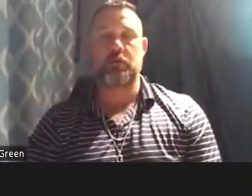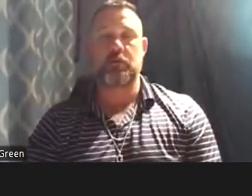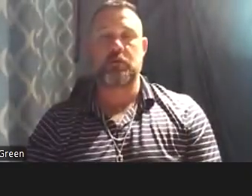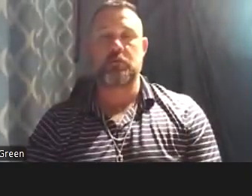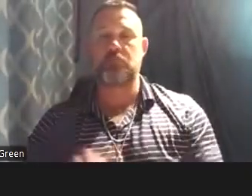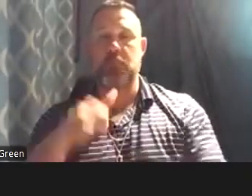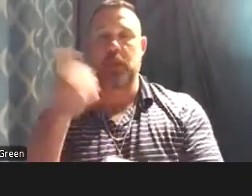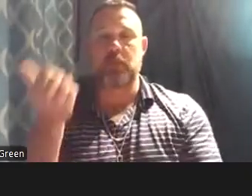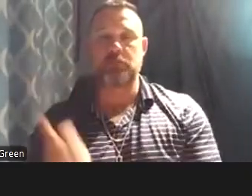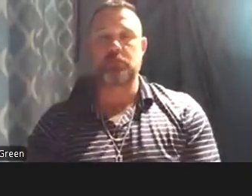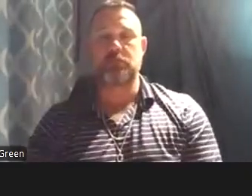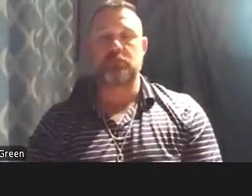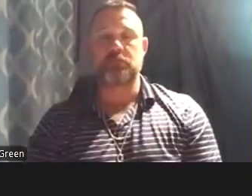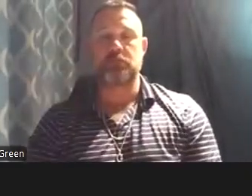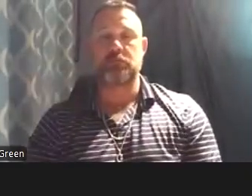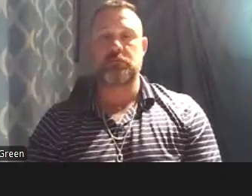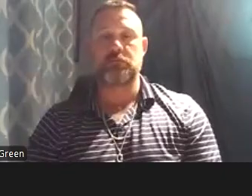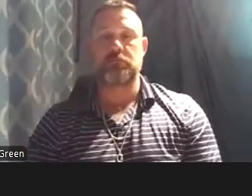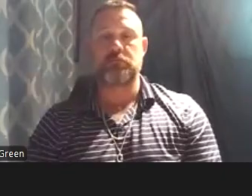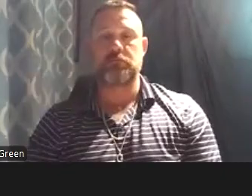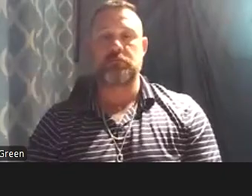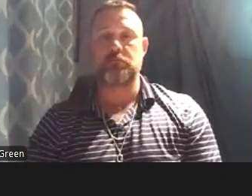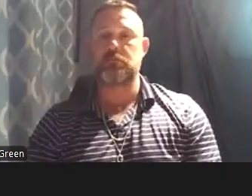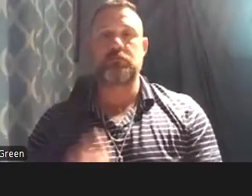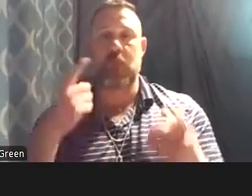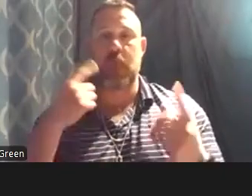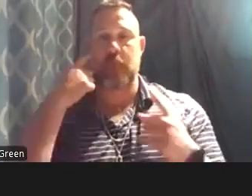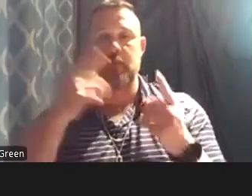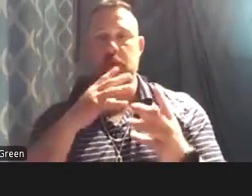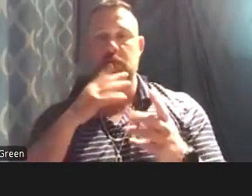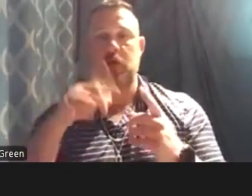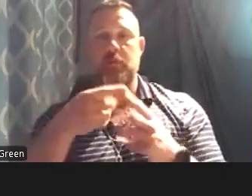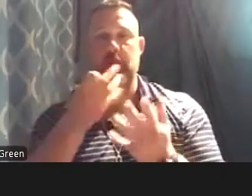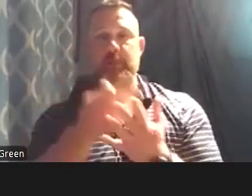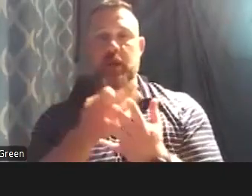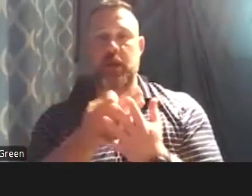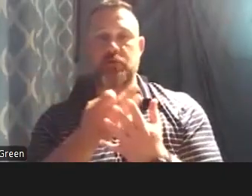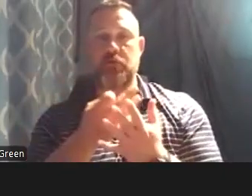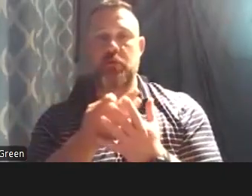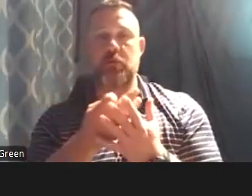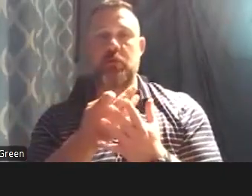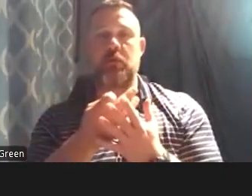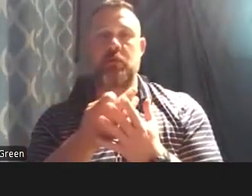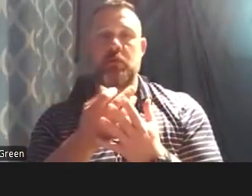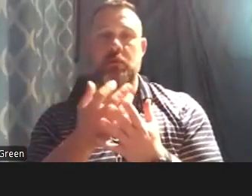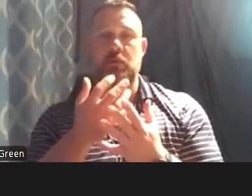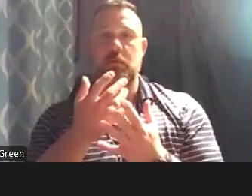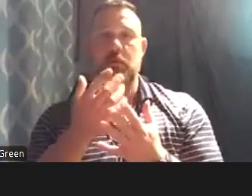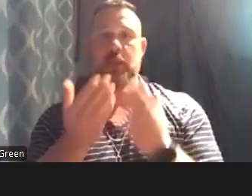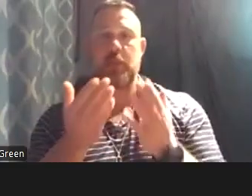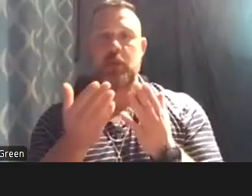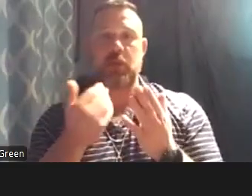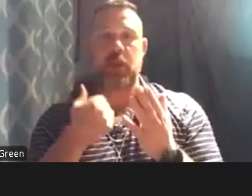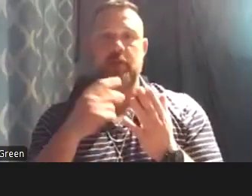Anyone else? I think we also talked about financial vulnerability and perhaps having that